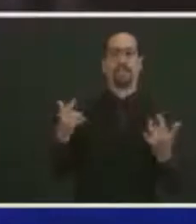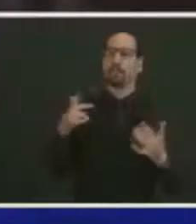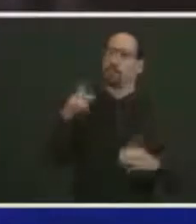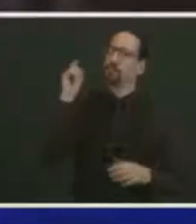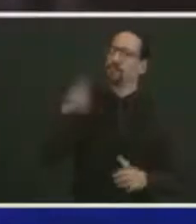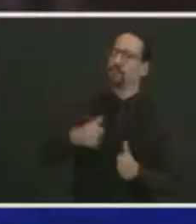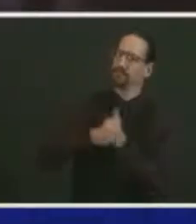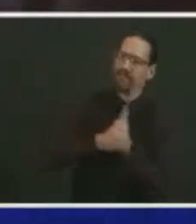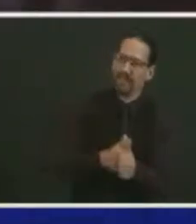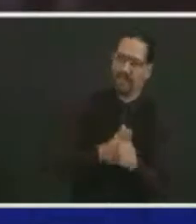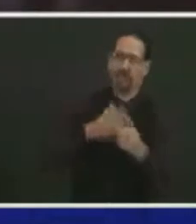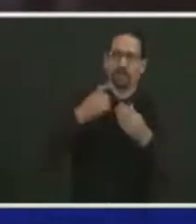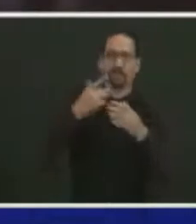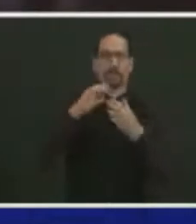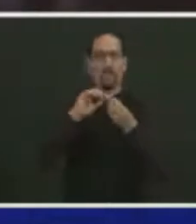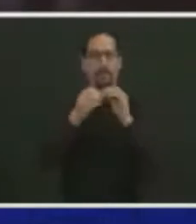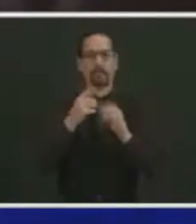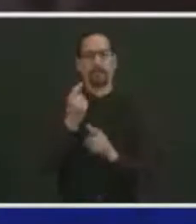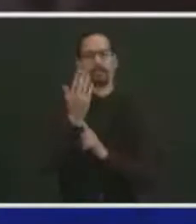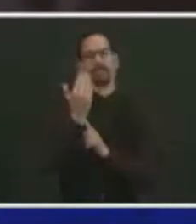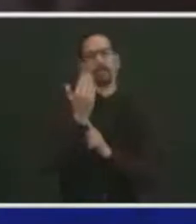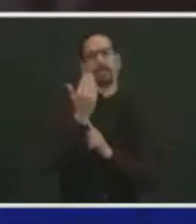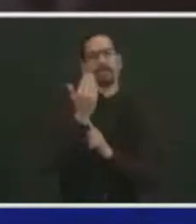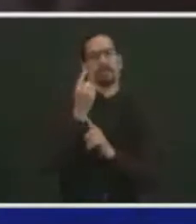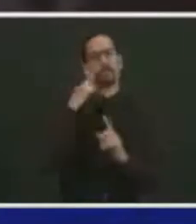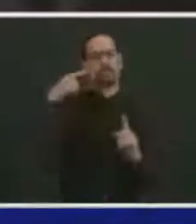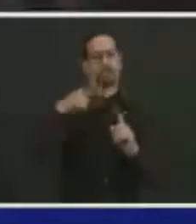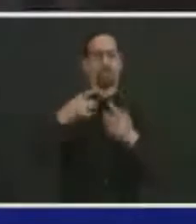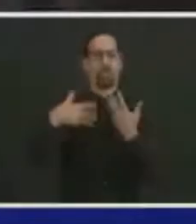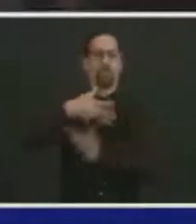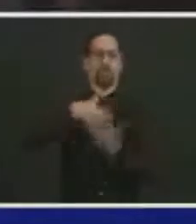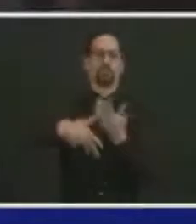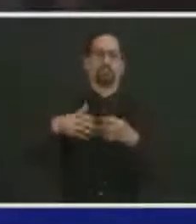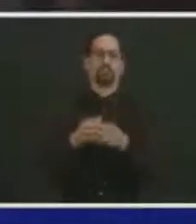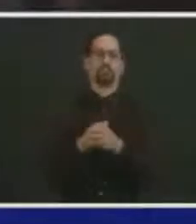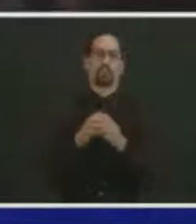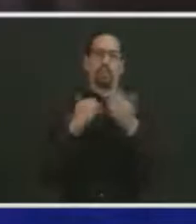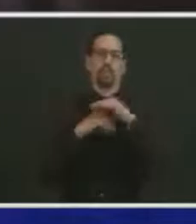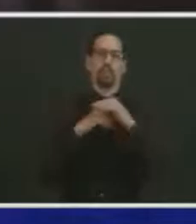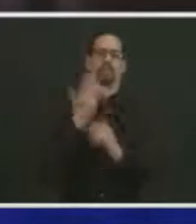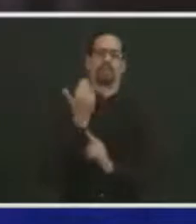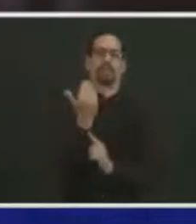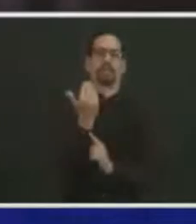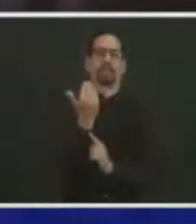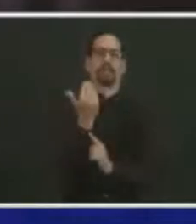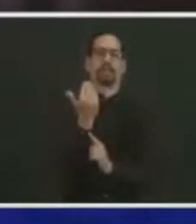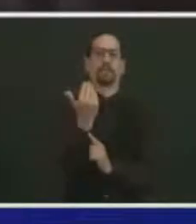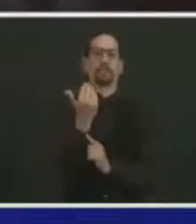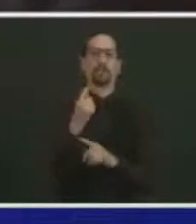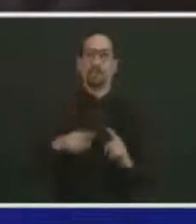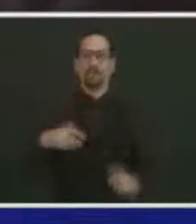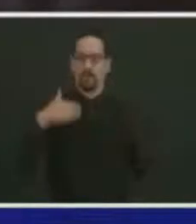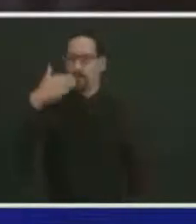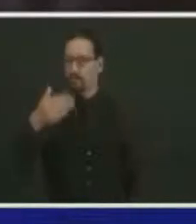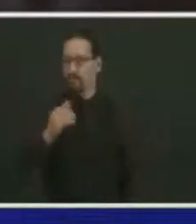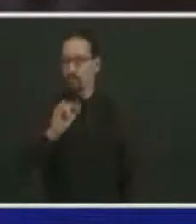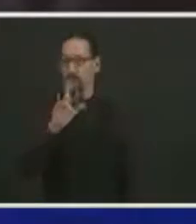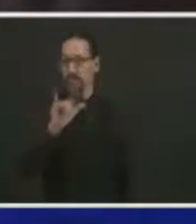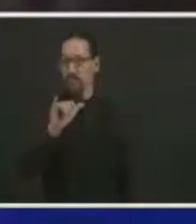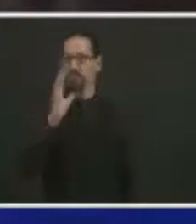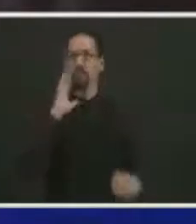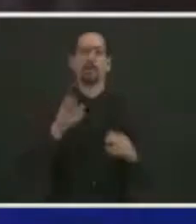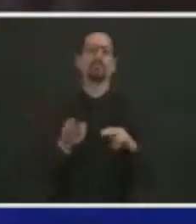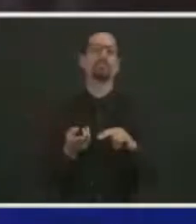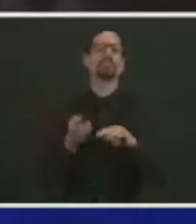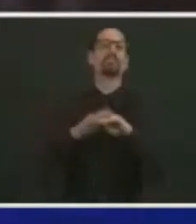number 15 for social gatherings. And then in July, we're going to expand that, and I hope to be out, I